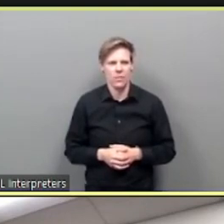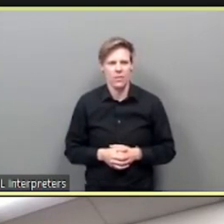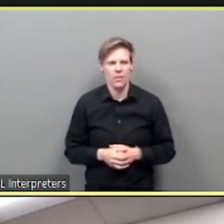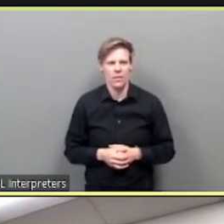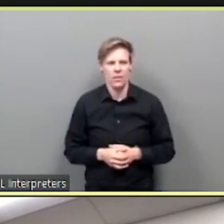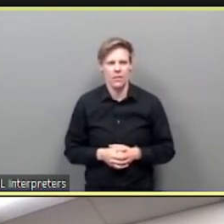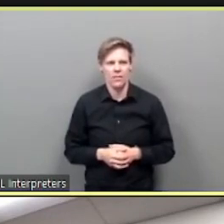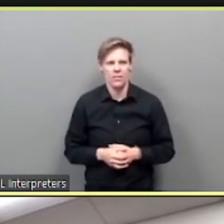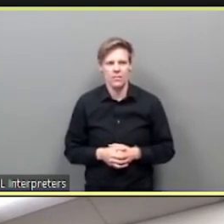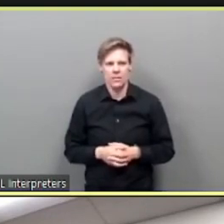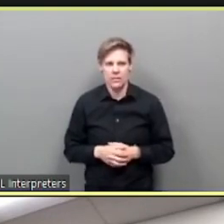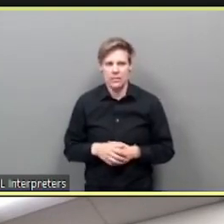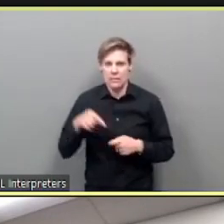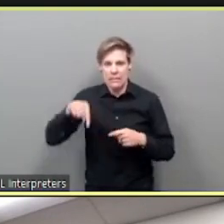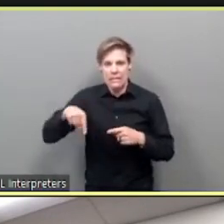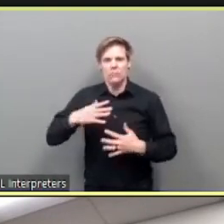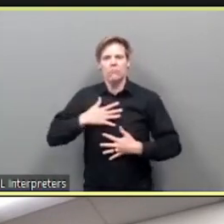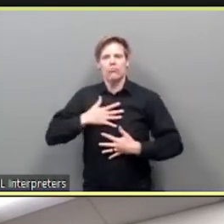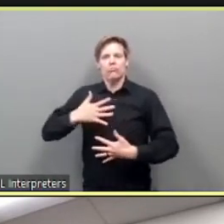help him breathe better.